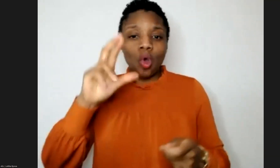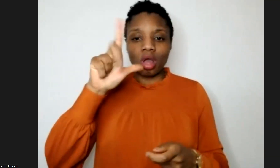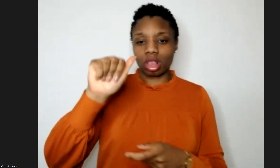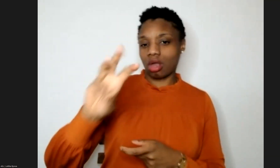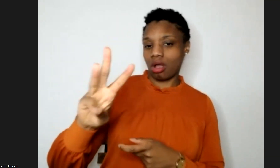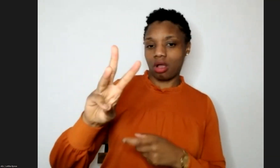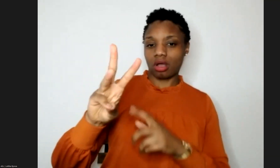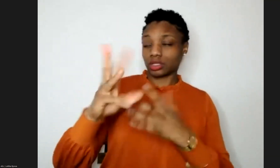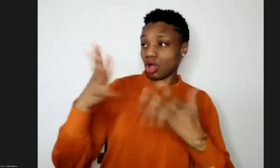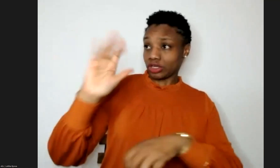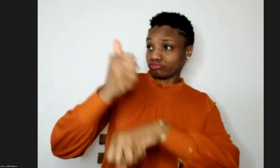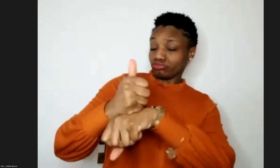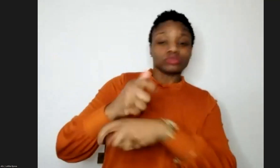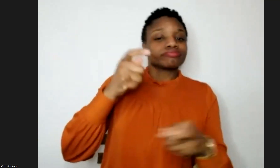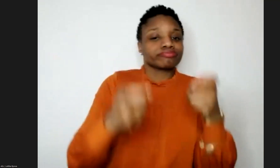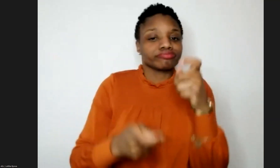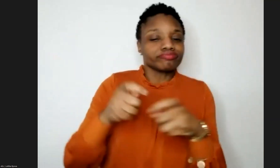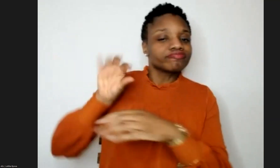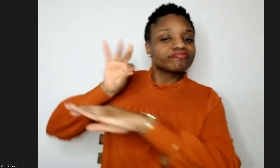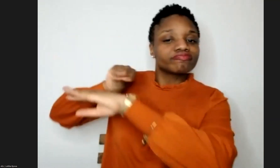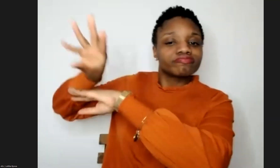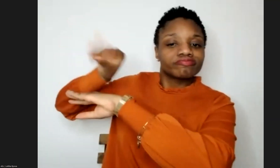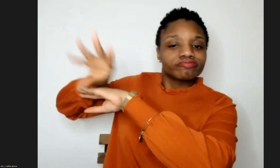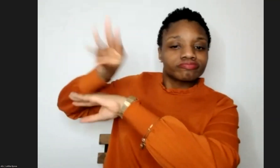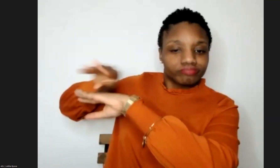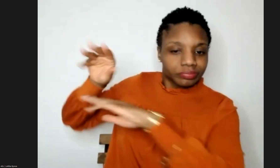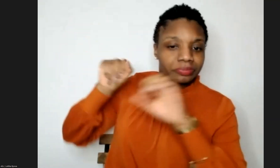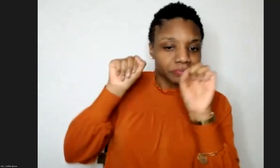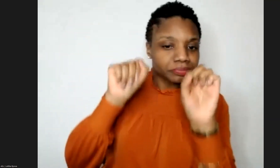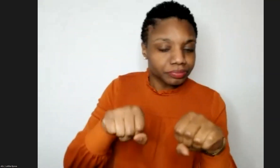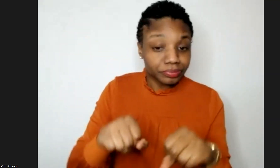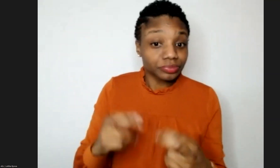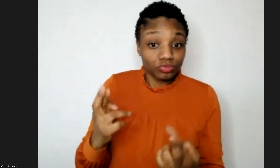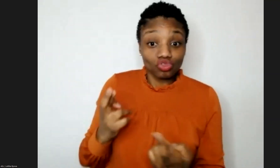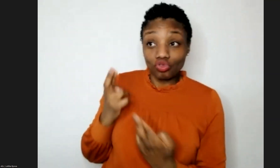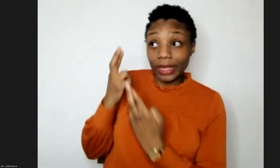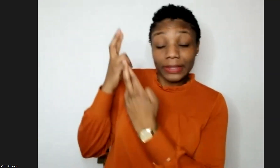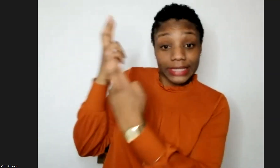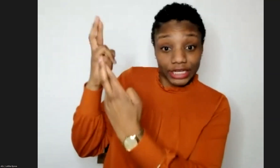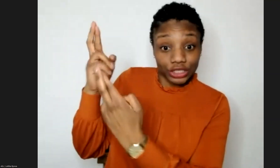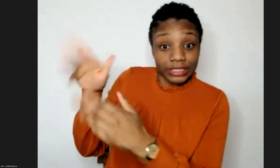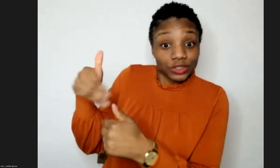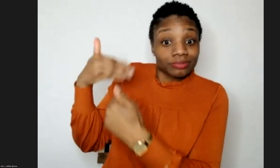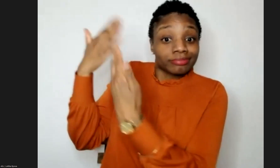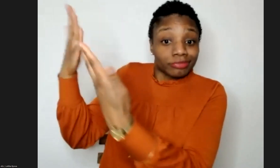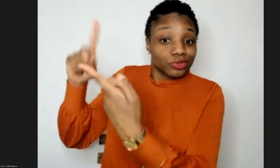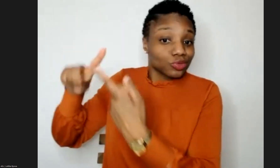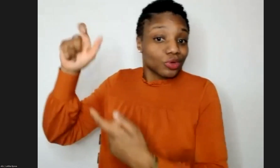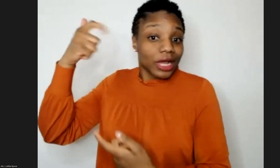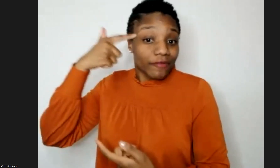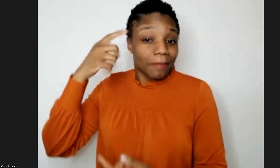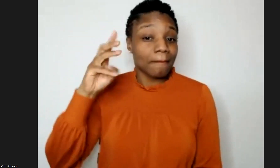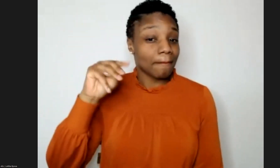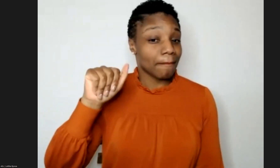to existing state law. The recommendations need to be made and delivered to the governor by March 31st of this